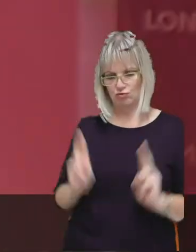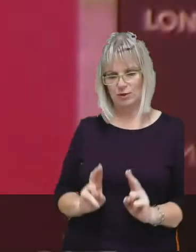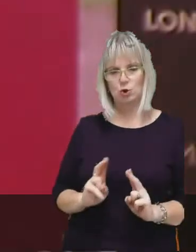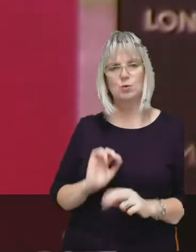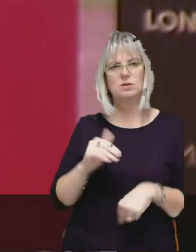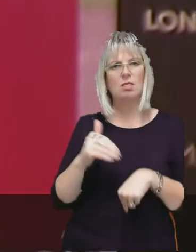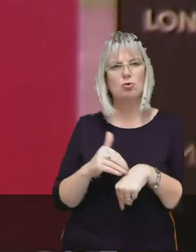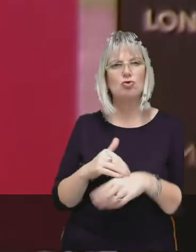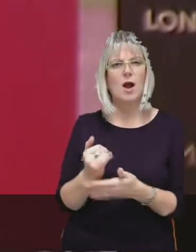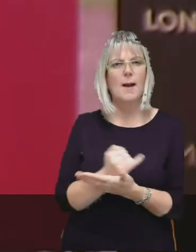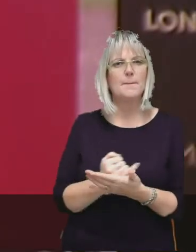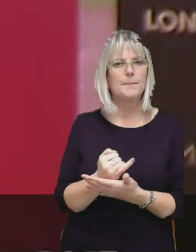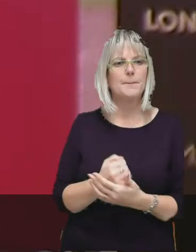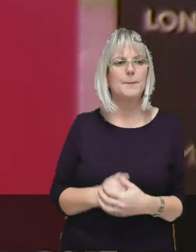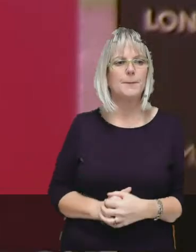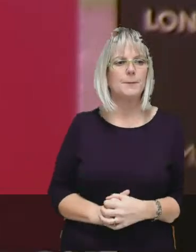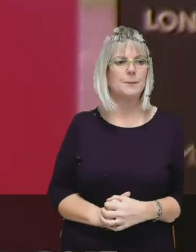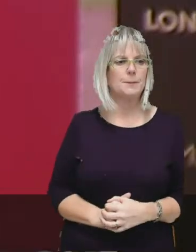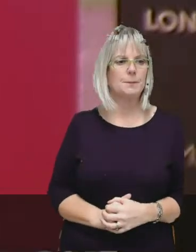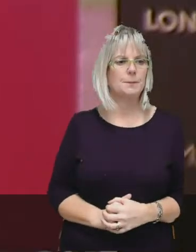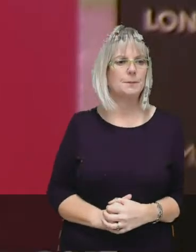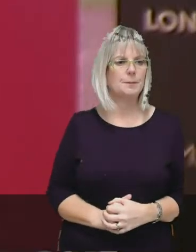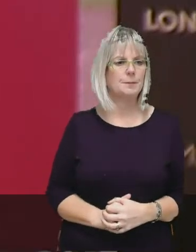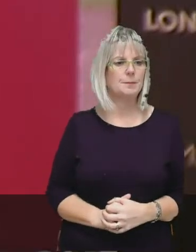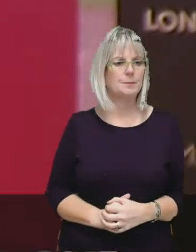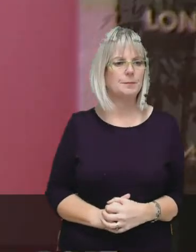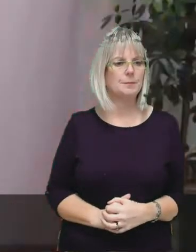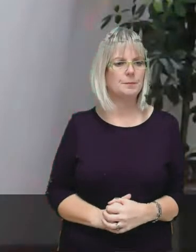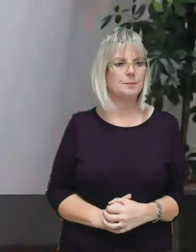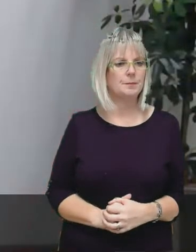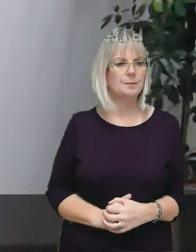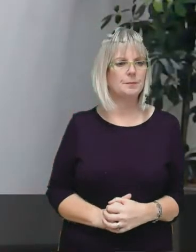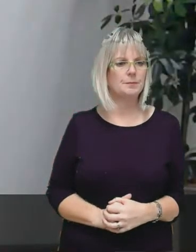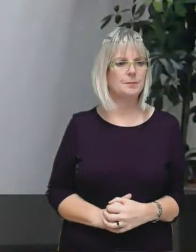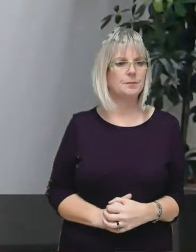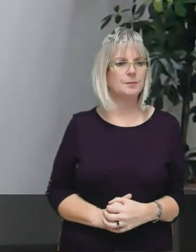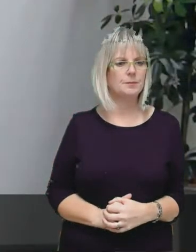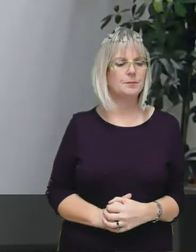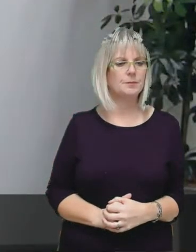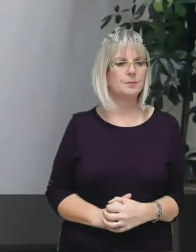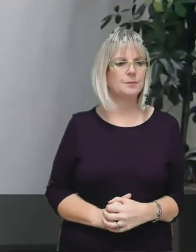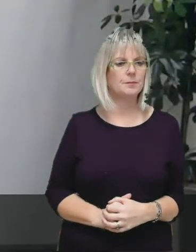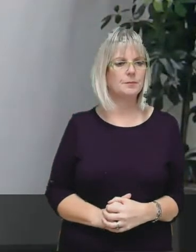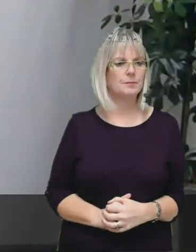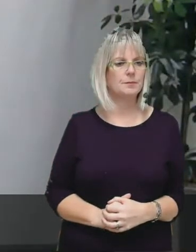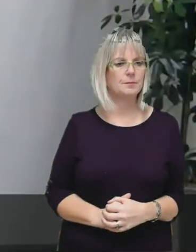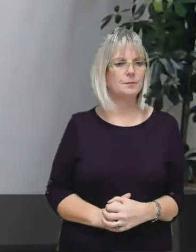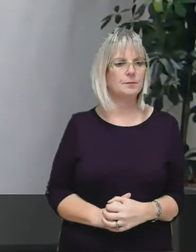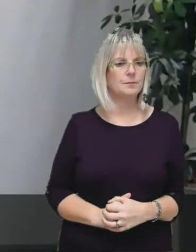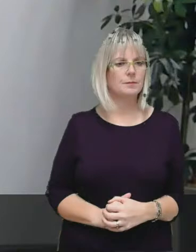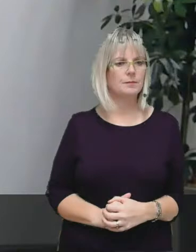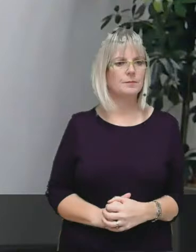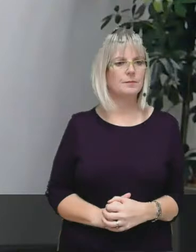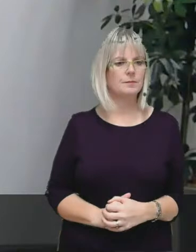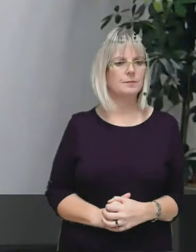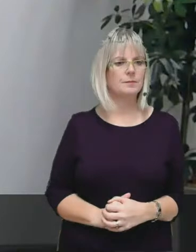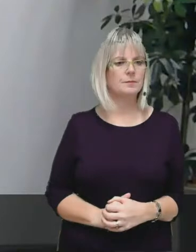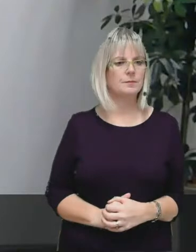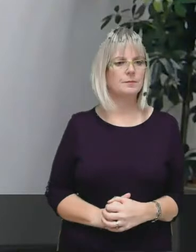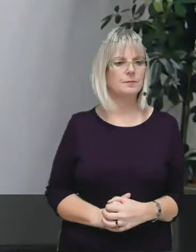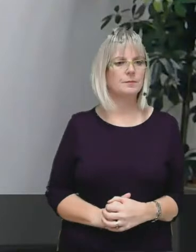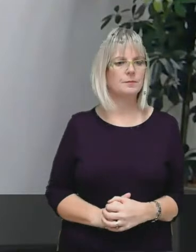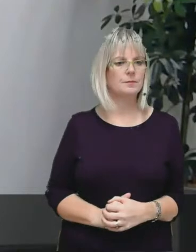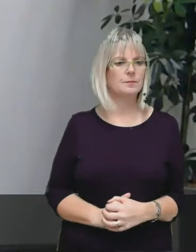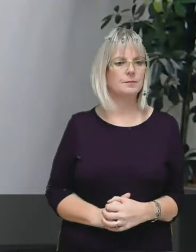Mr. Mayor, please answer the question. Thanks, Lynette, for your really important question. You've shown a level of sophistication and